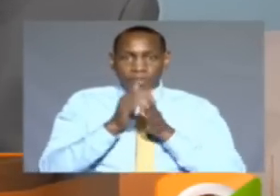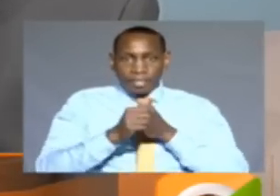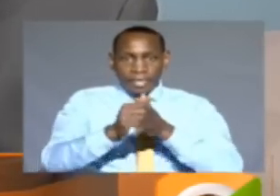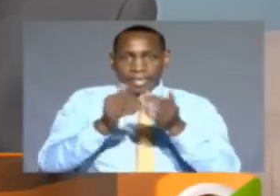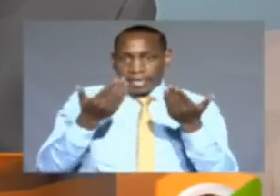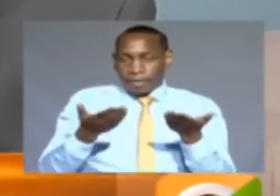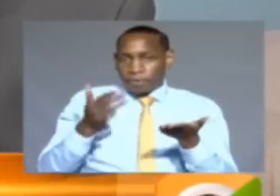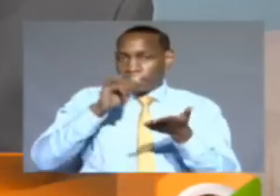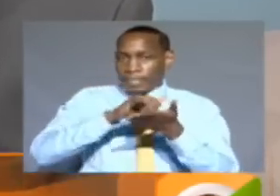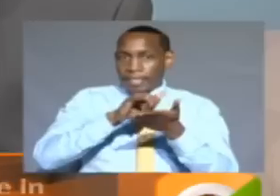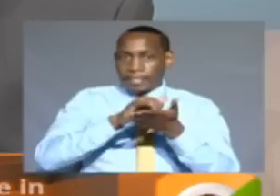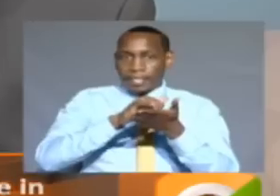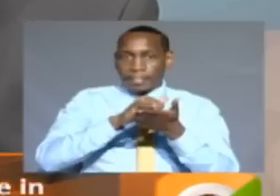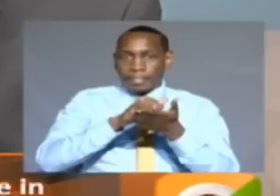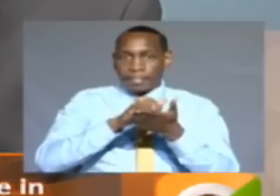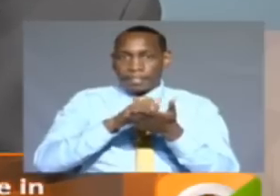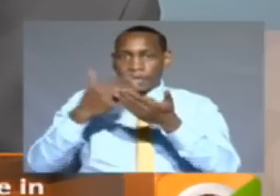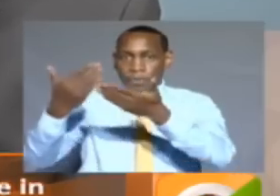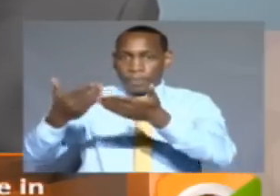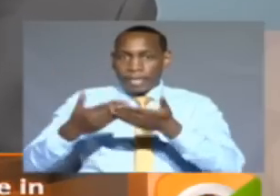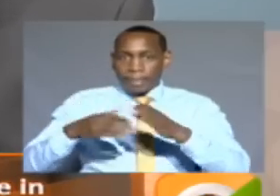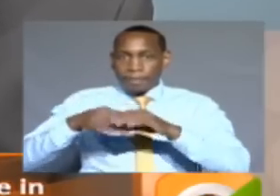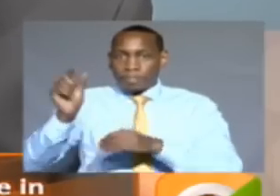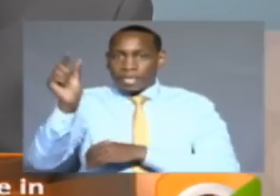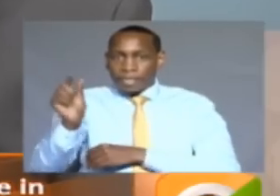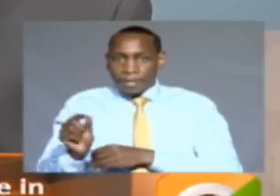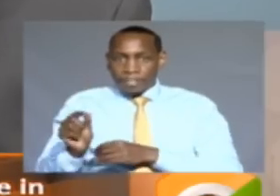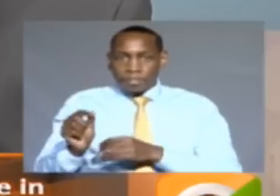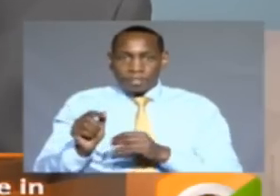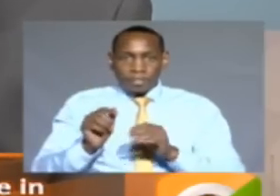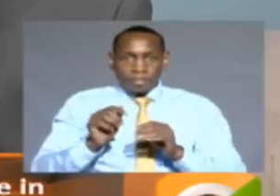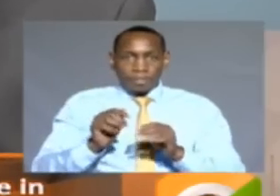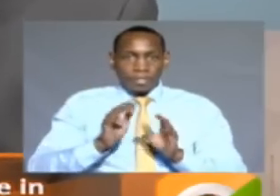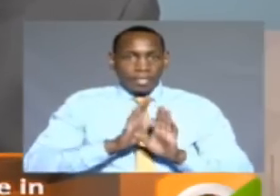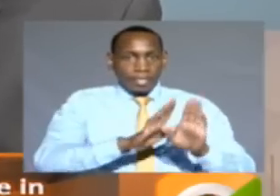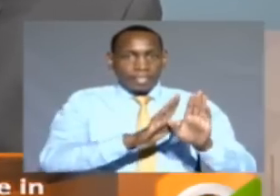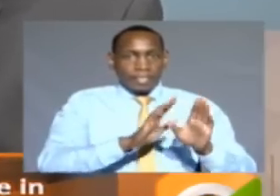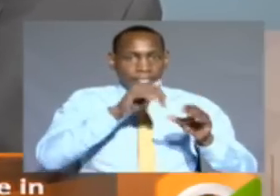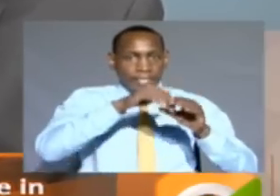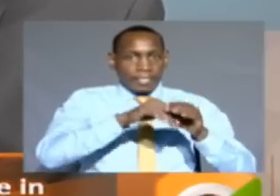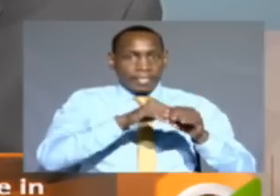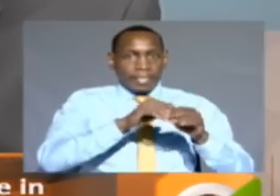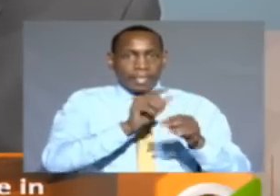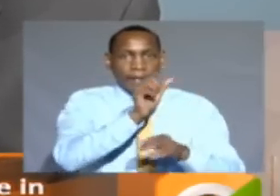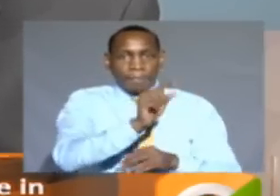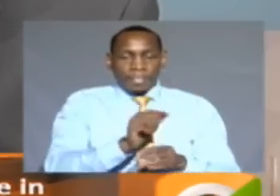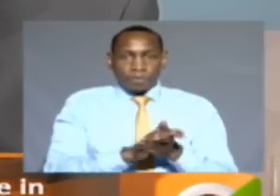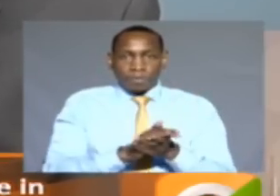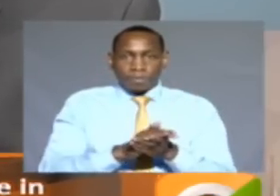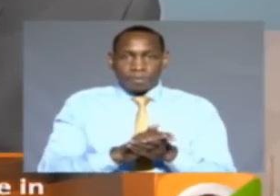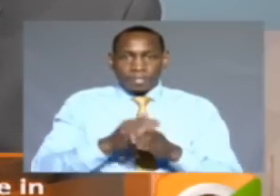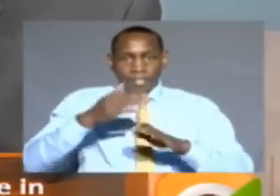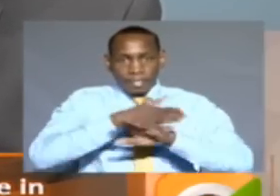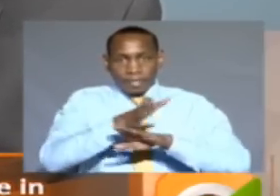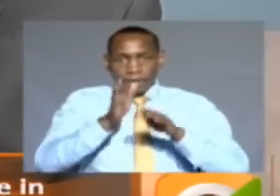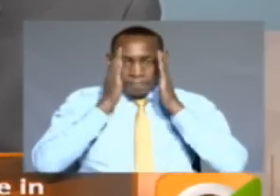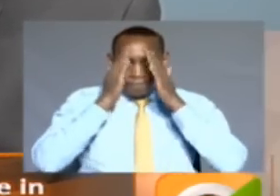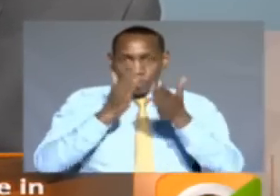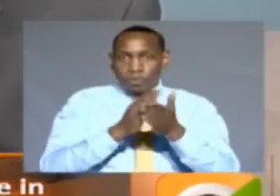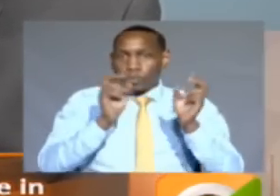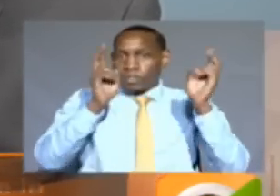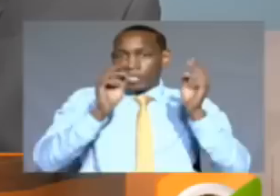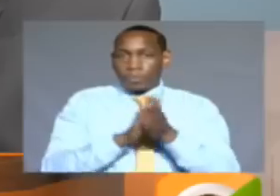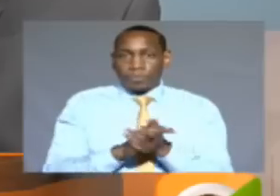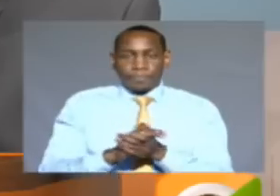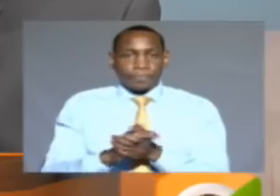such a way that it should accommodate an outsider and isolate an insider to divert the public attention from real issues. Then there's a guy from...